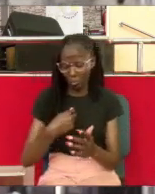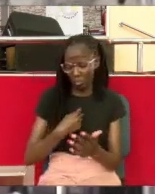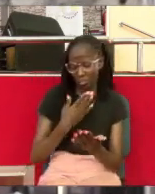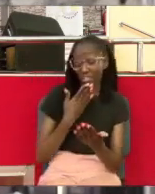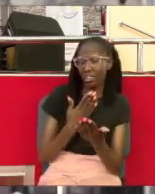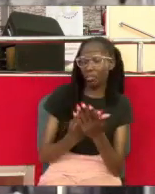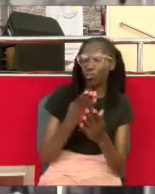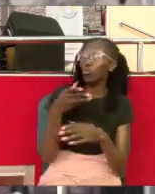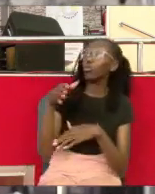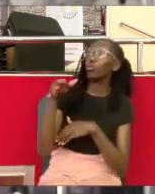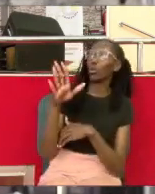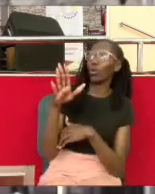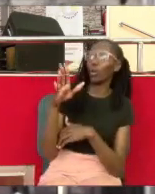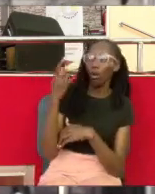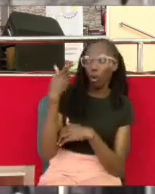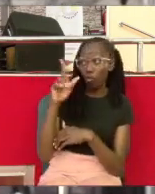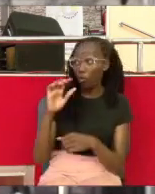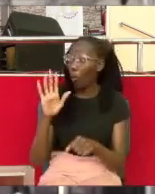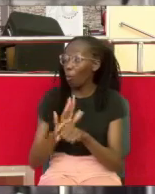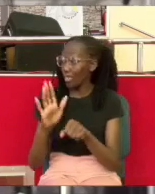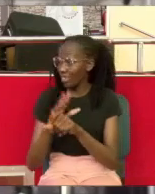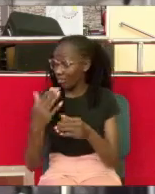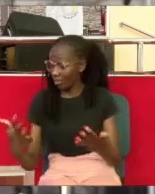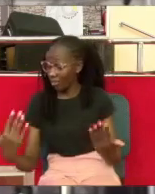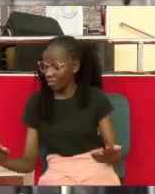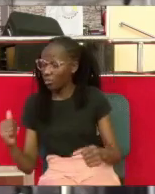for the many things that he may have done.